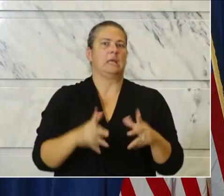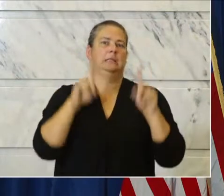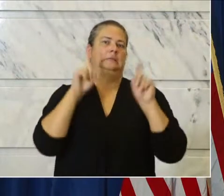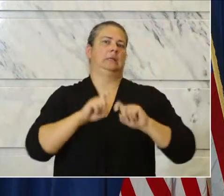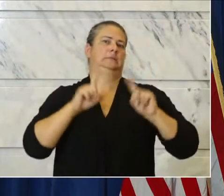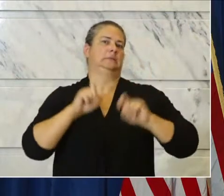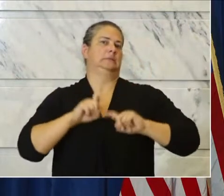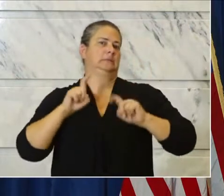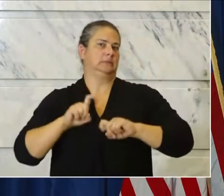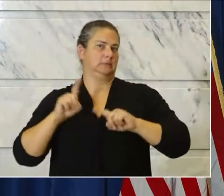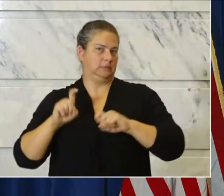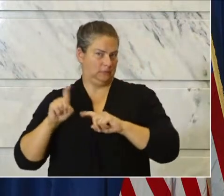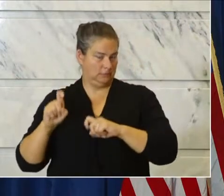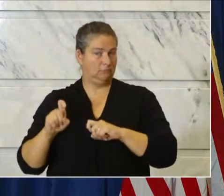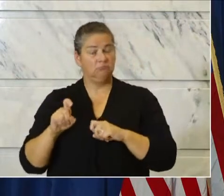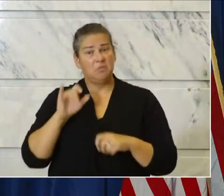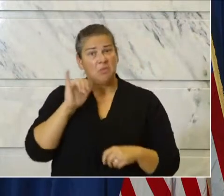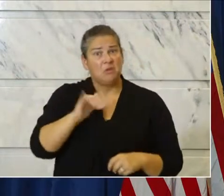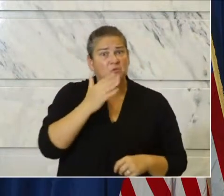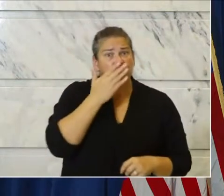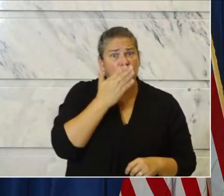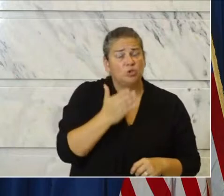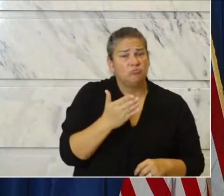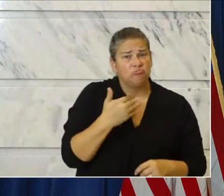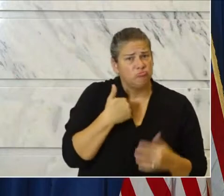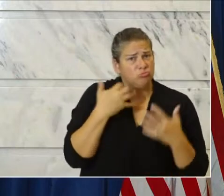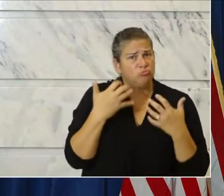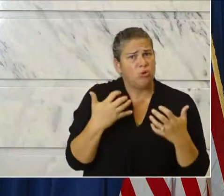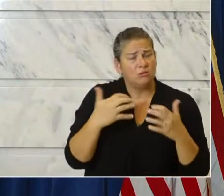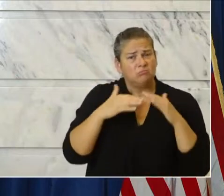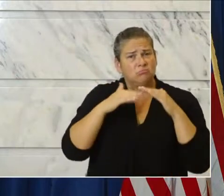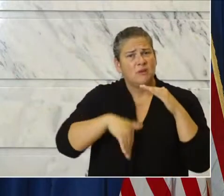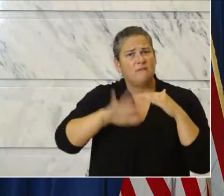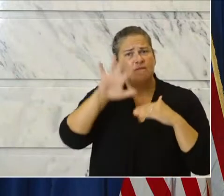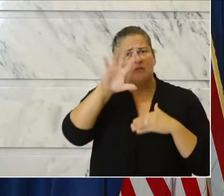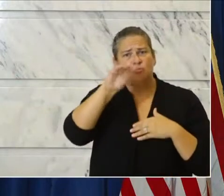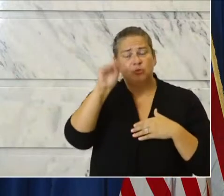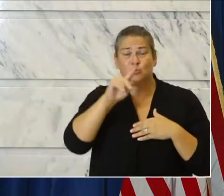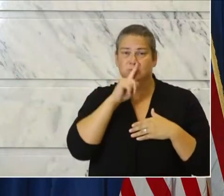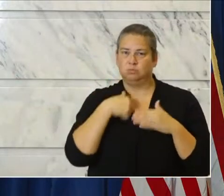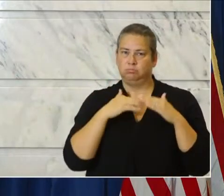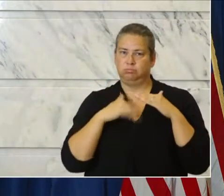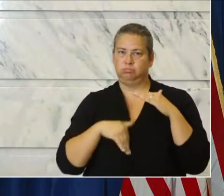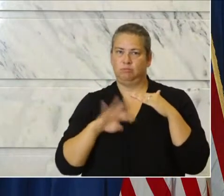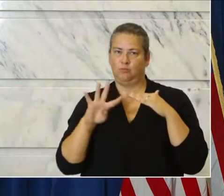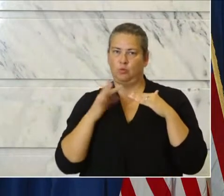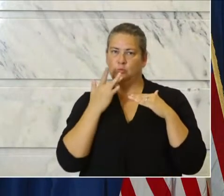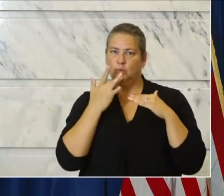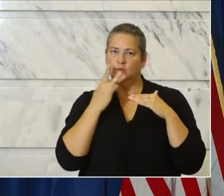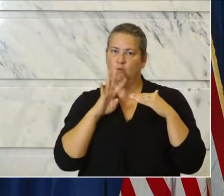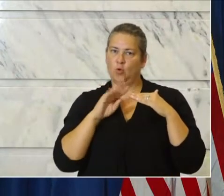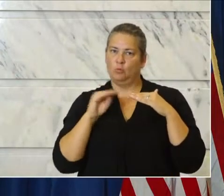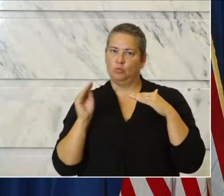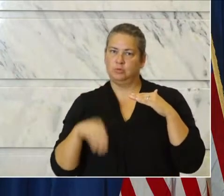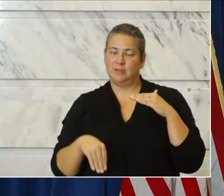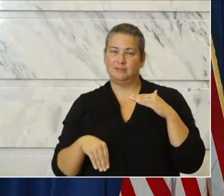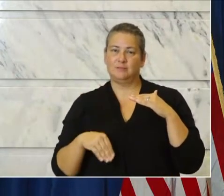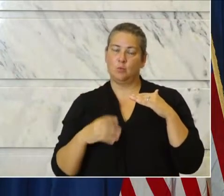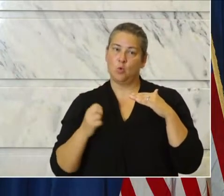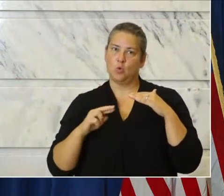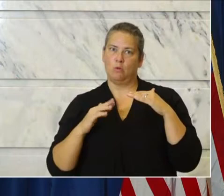in. And that's good. We want that rate under 5. We really want it under 4, and if we can, push it down even